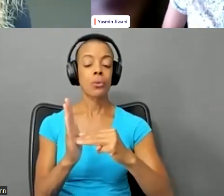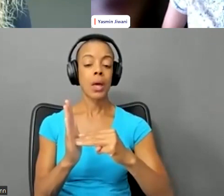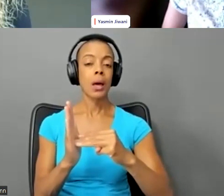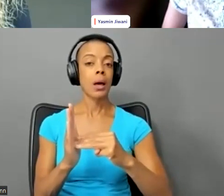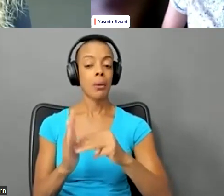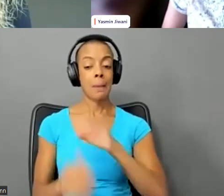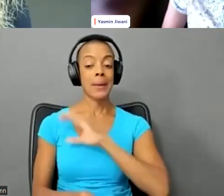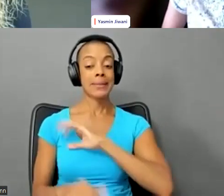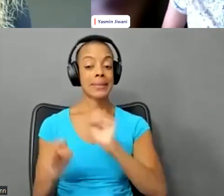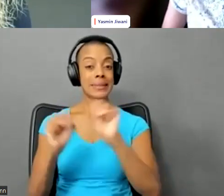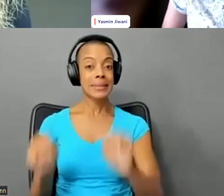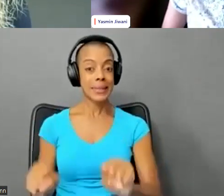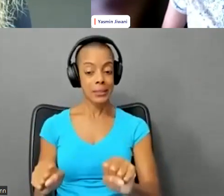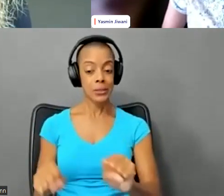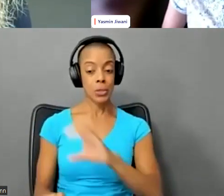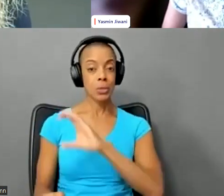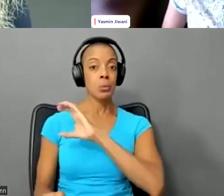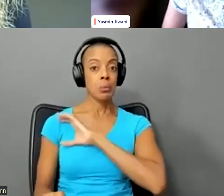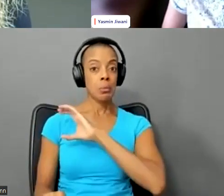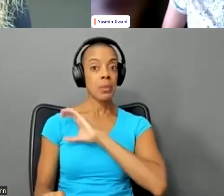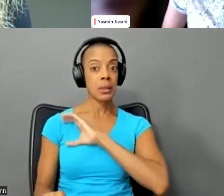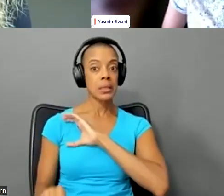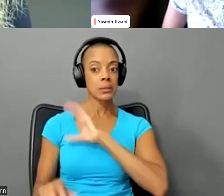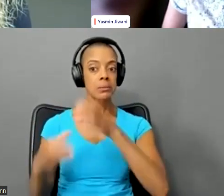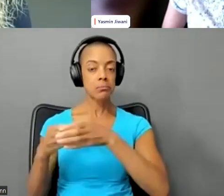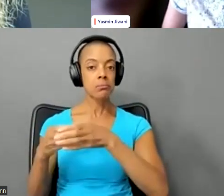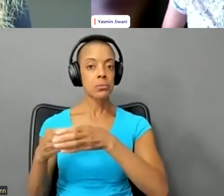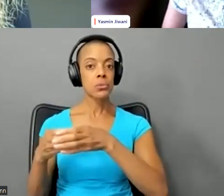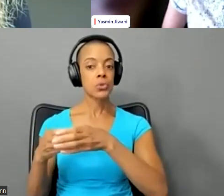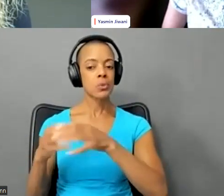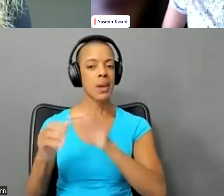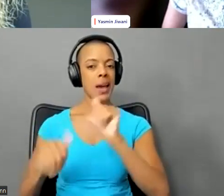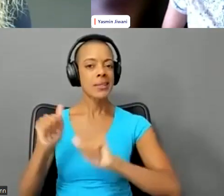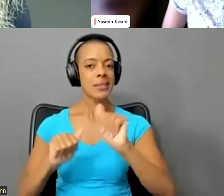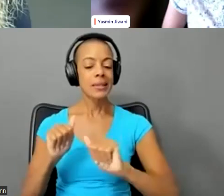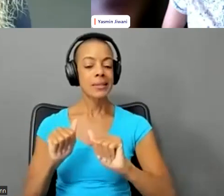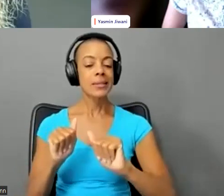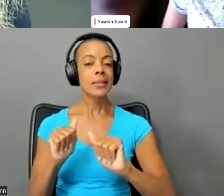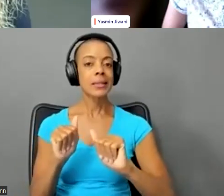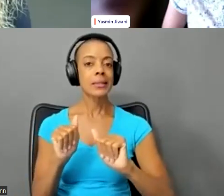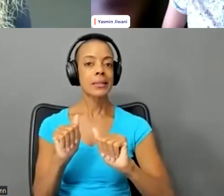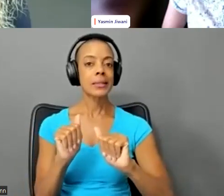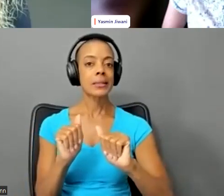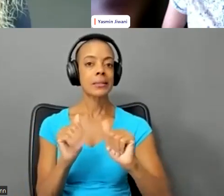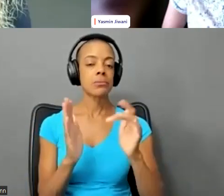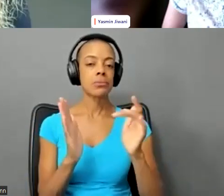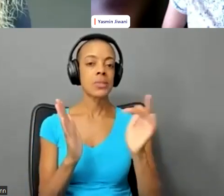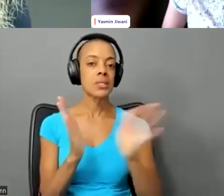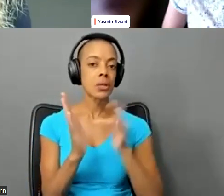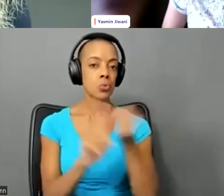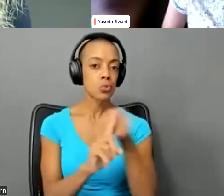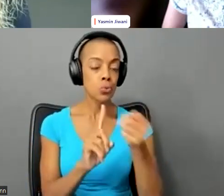were treating sexual assault complaints and assessing the seriousness. And within a year of Sunny